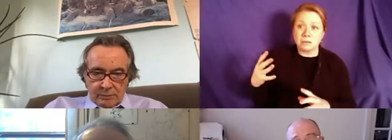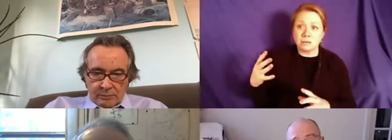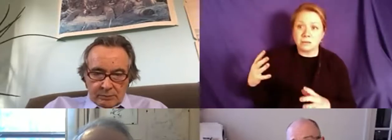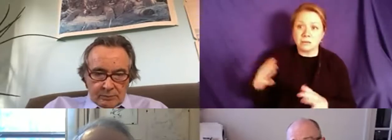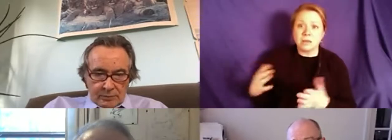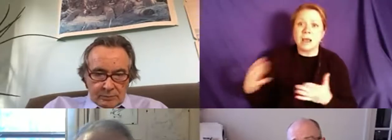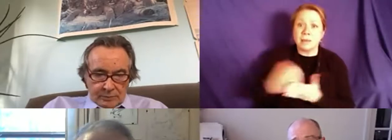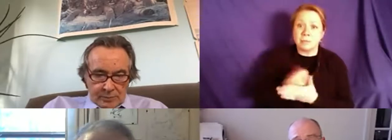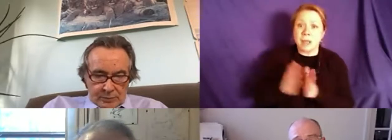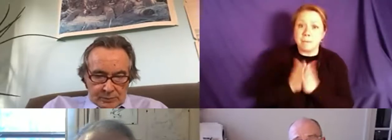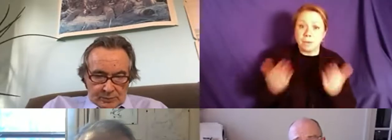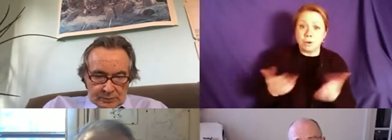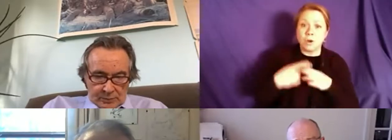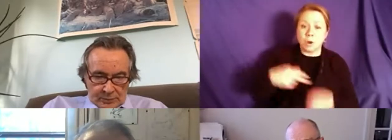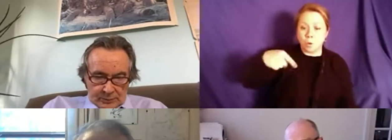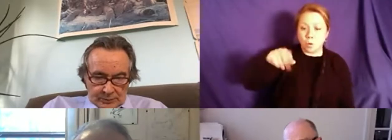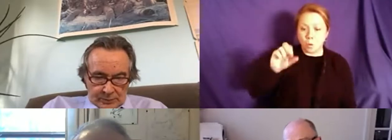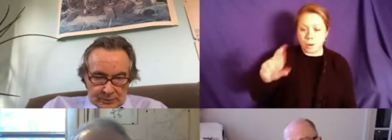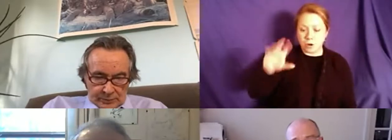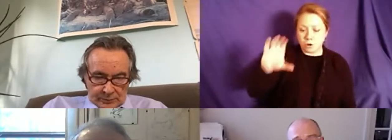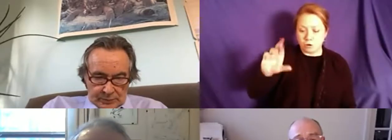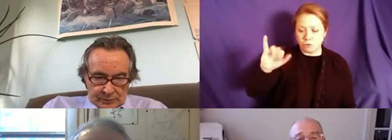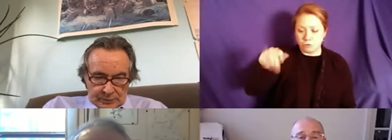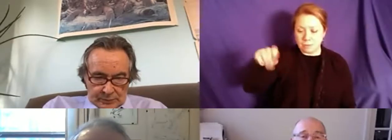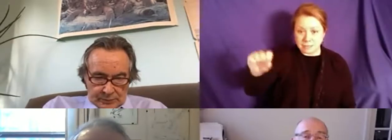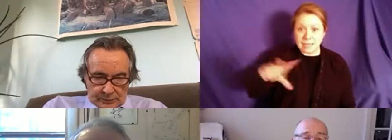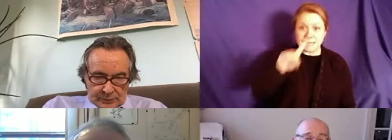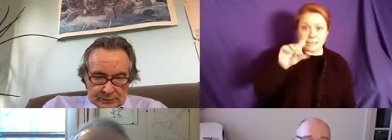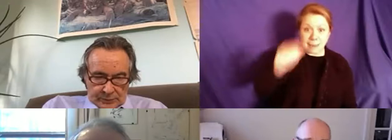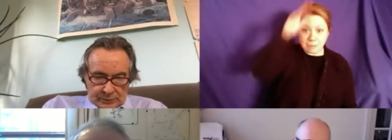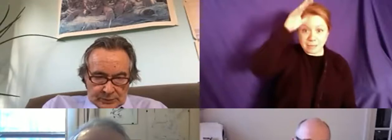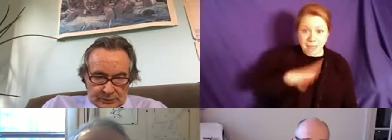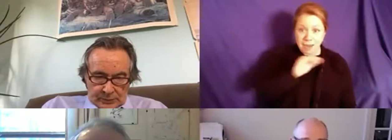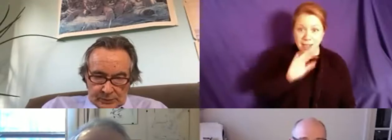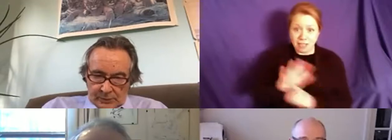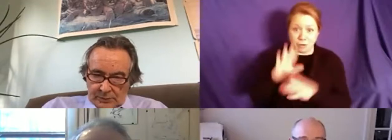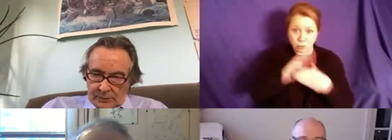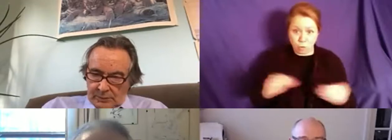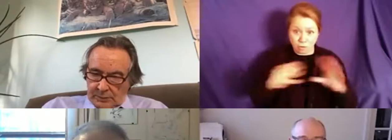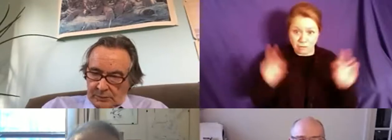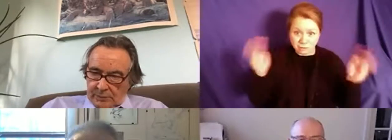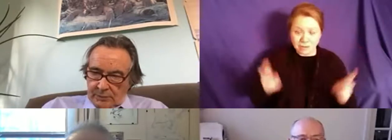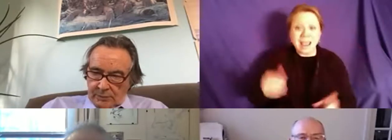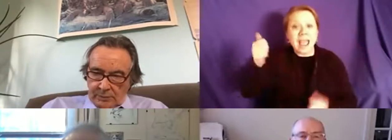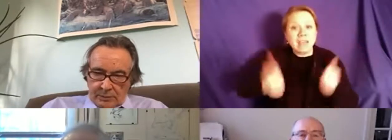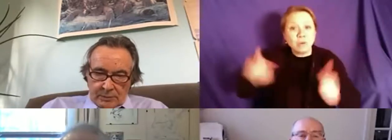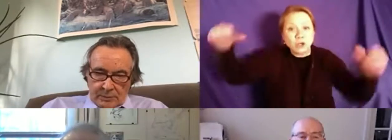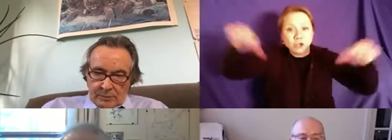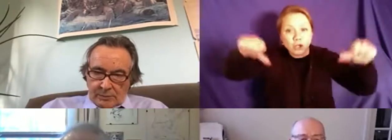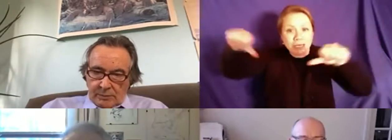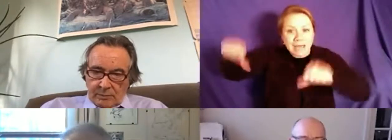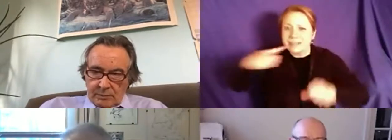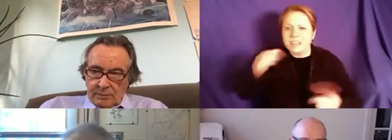Queer Crips, Disabled Gay Men and Their Stories. And it was turned down by every disability press because it said it wasn't